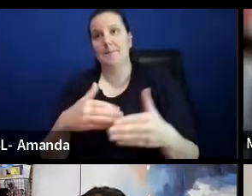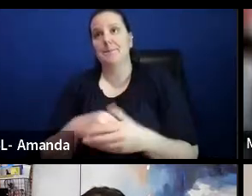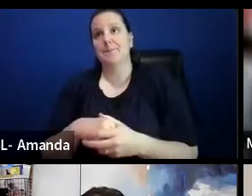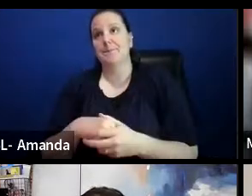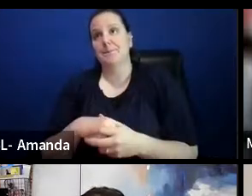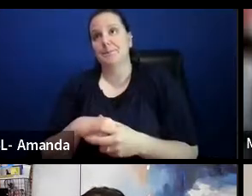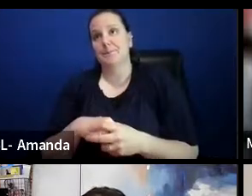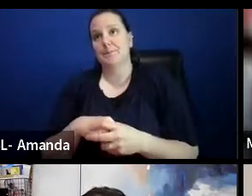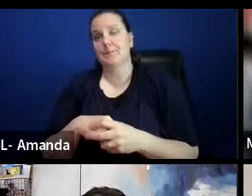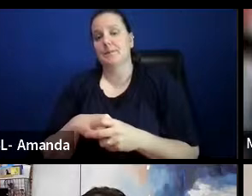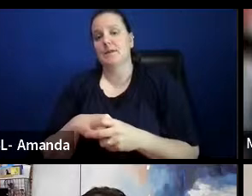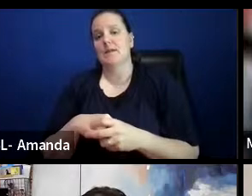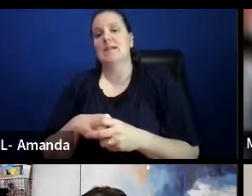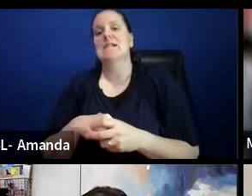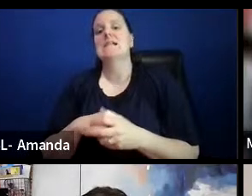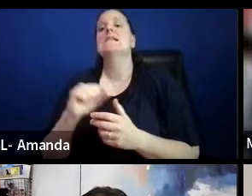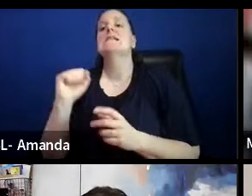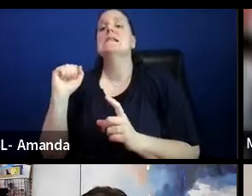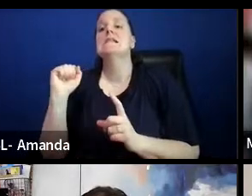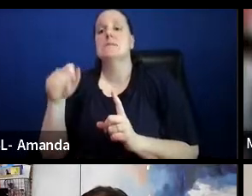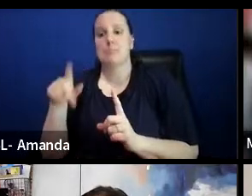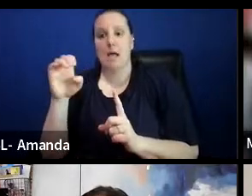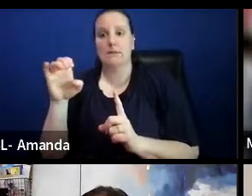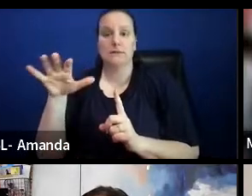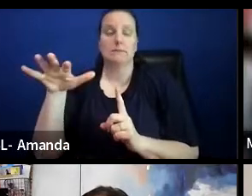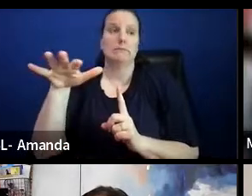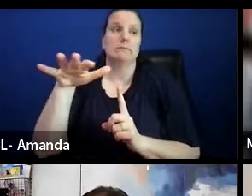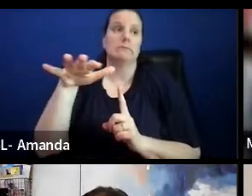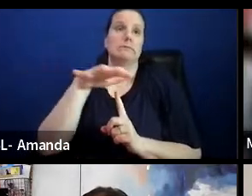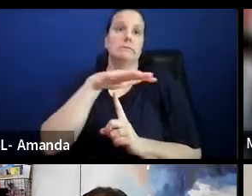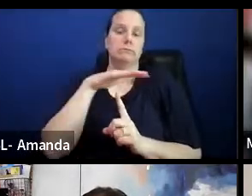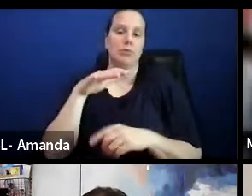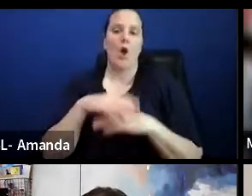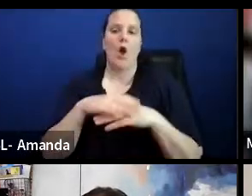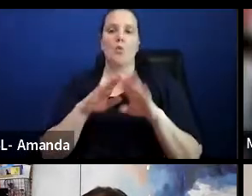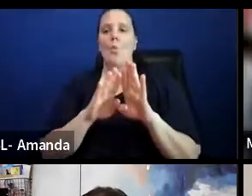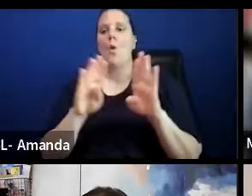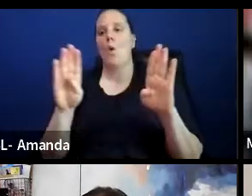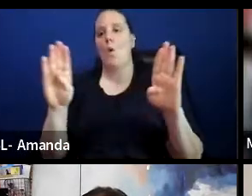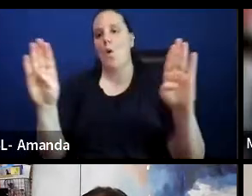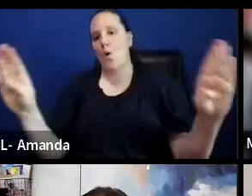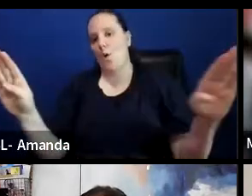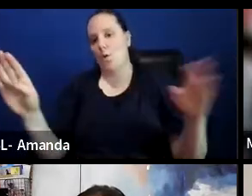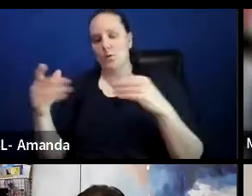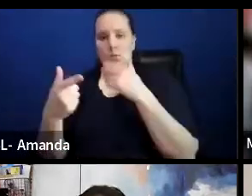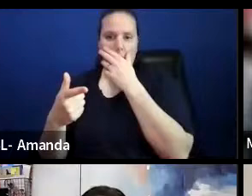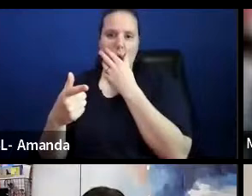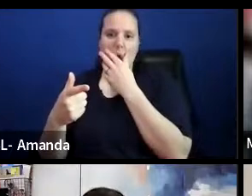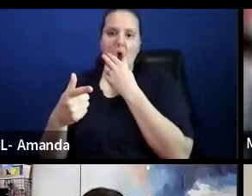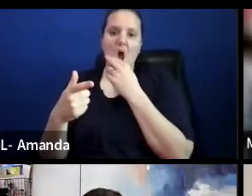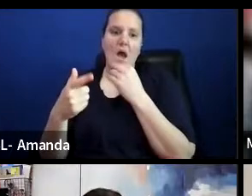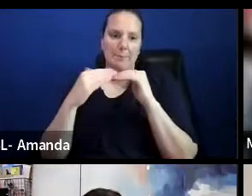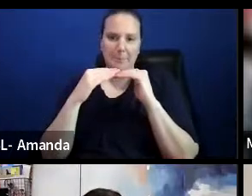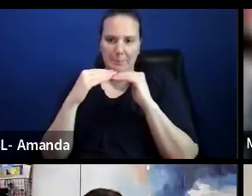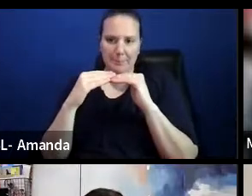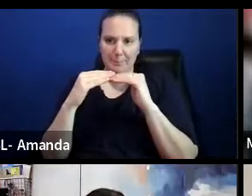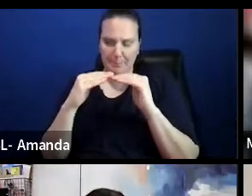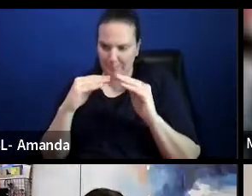of space that on walls, on